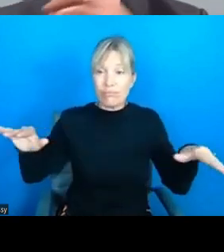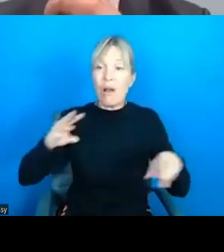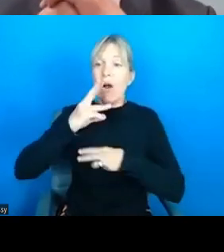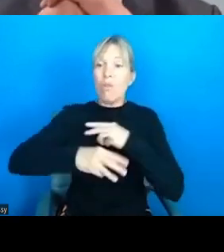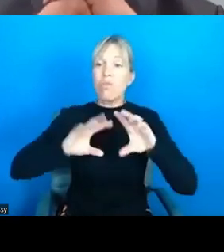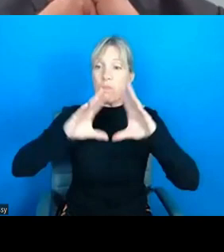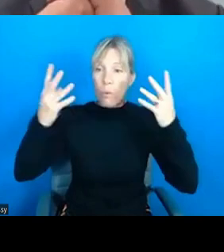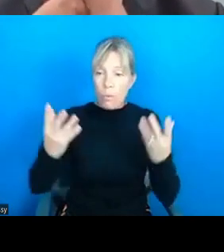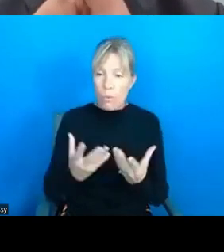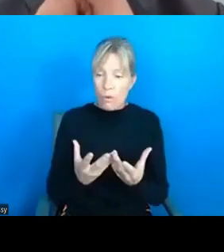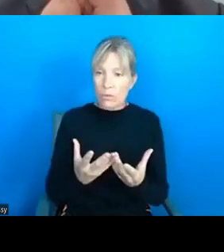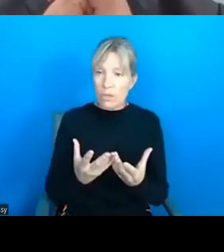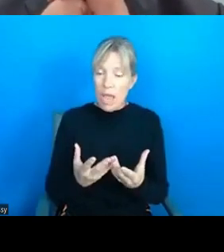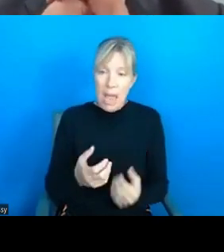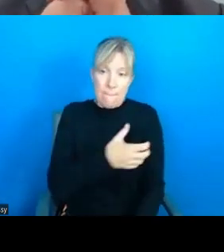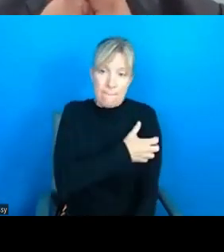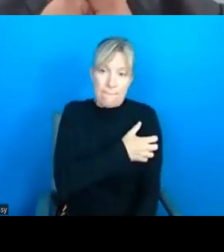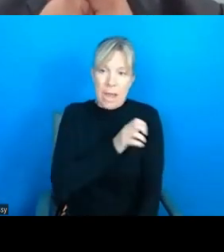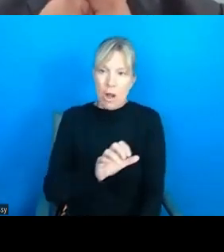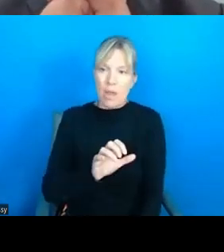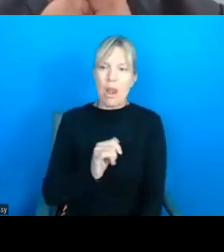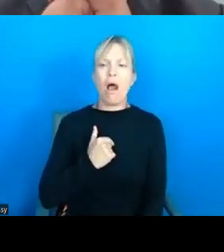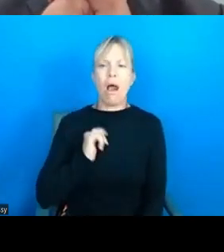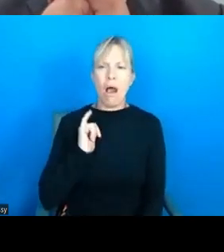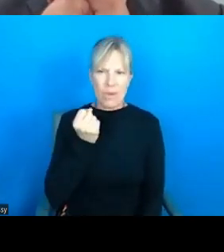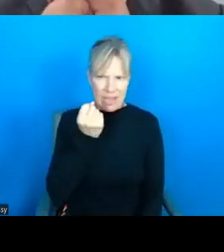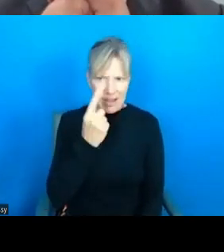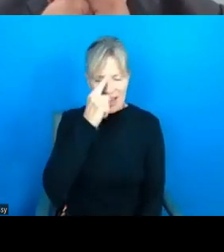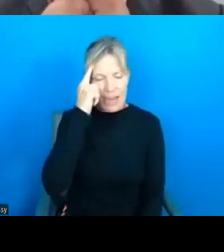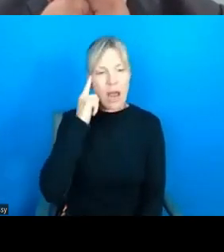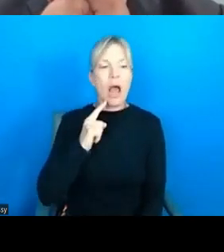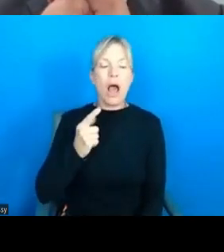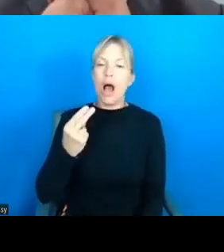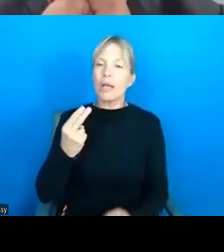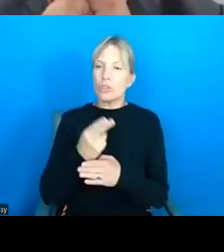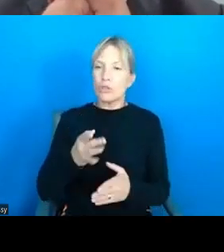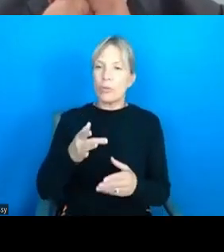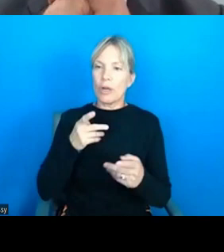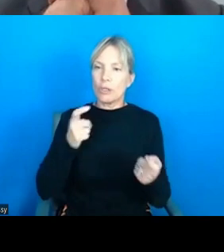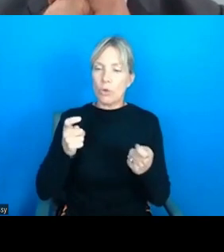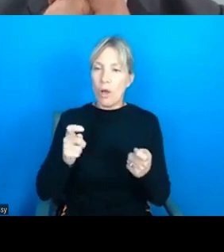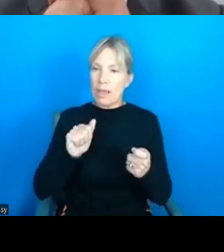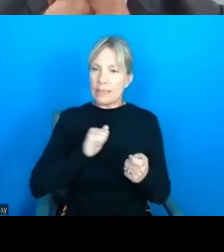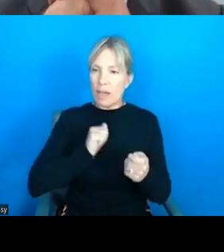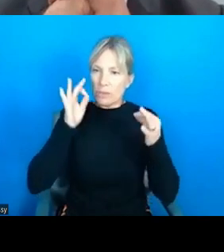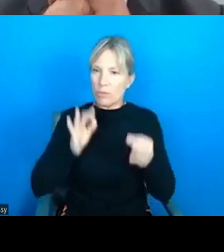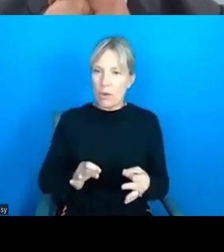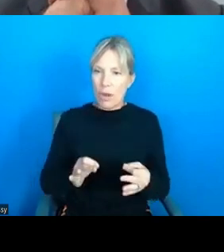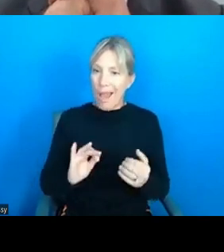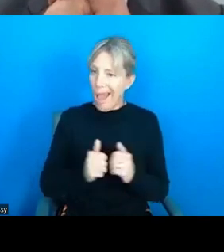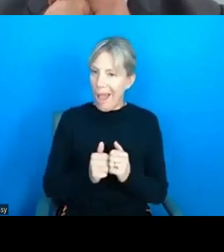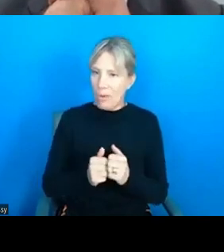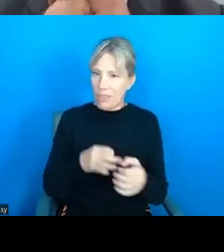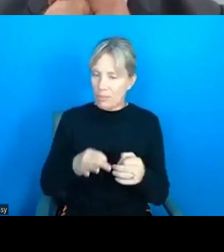The realization of empowerment came to us. Consumer control and self-determination was defined by law. We had